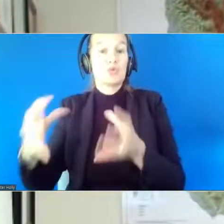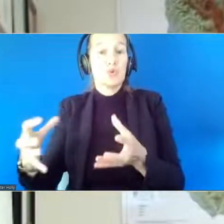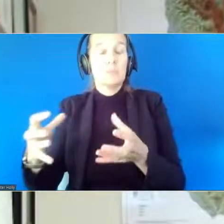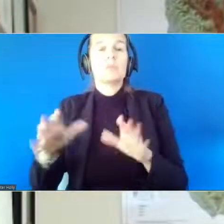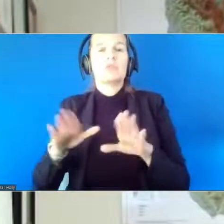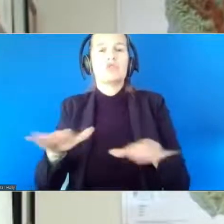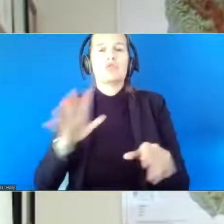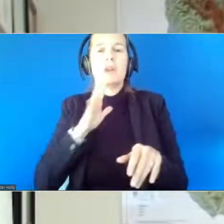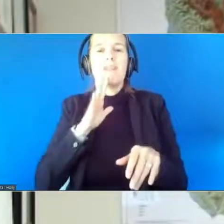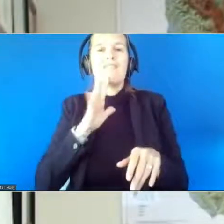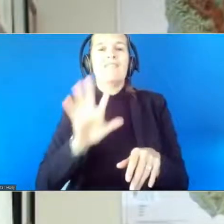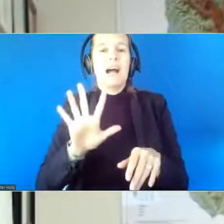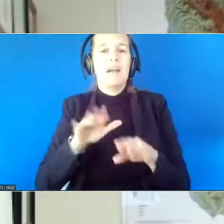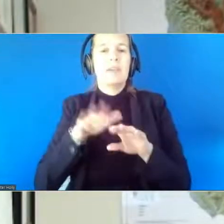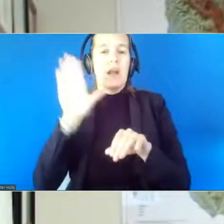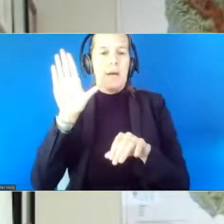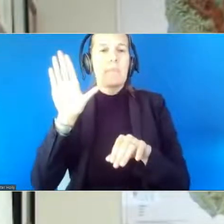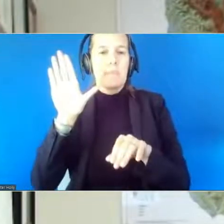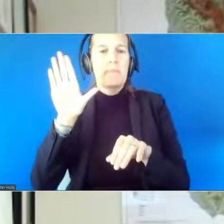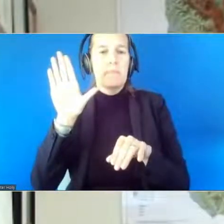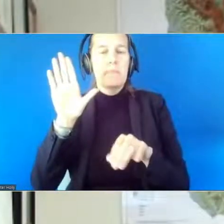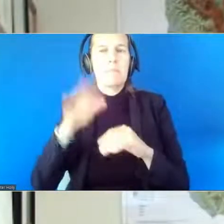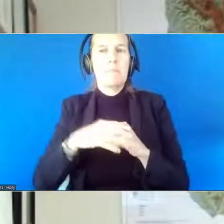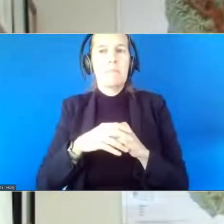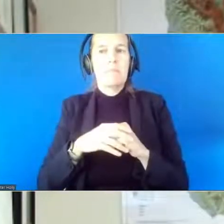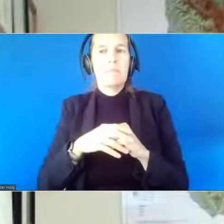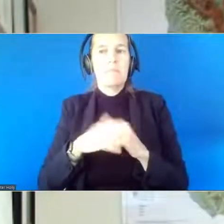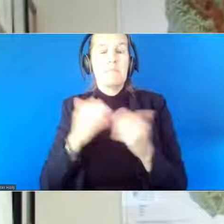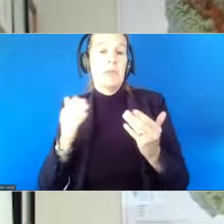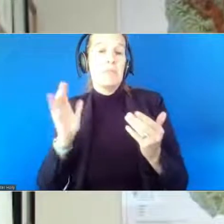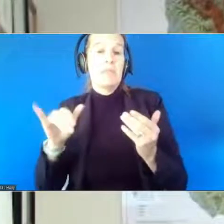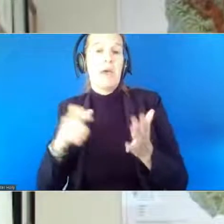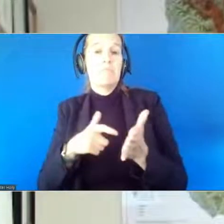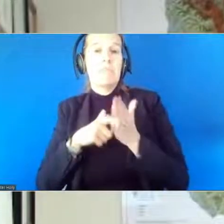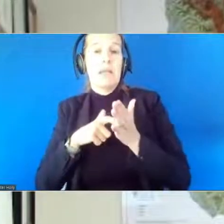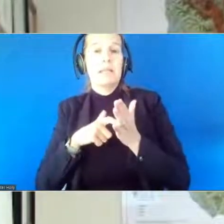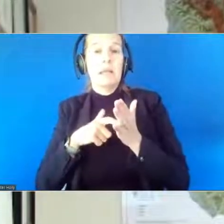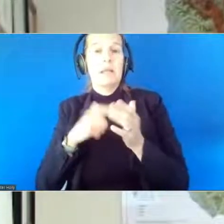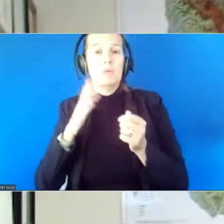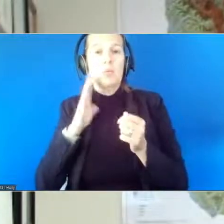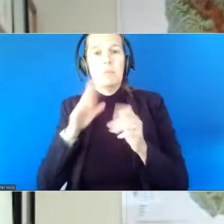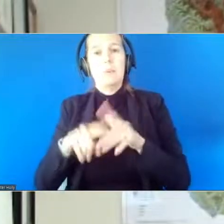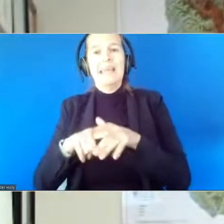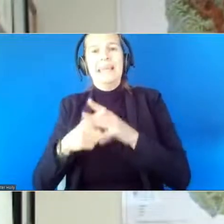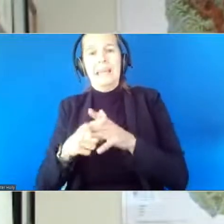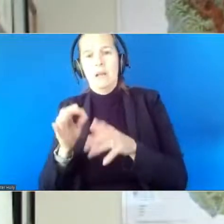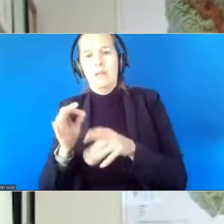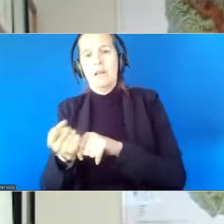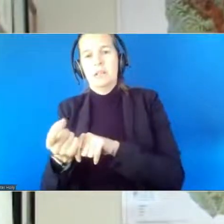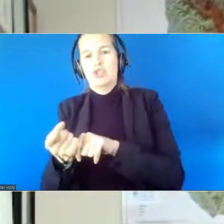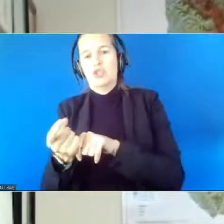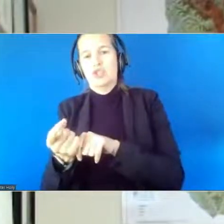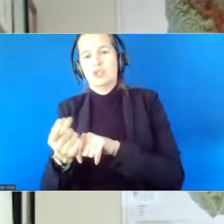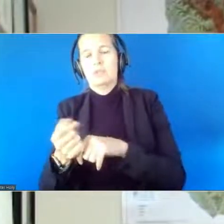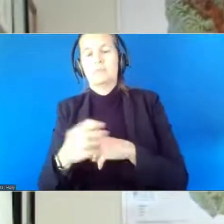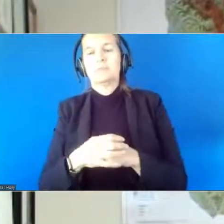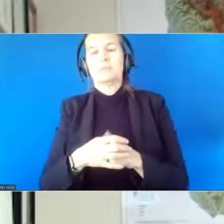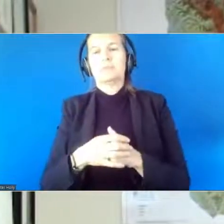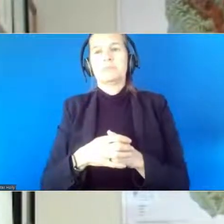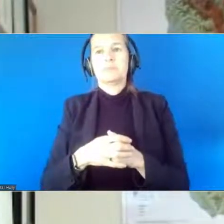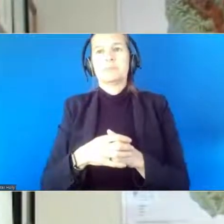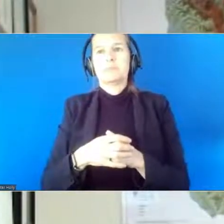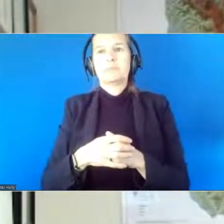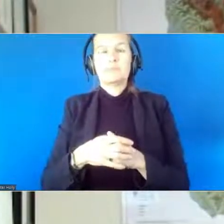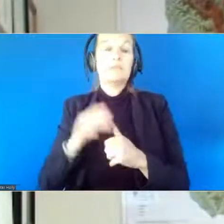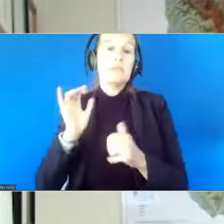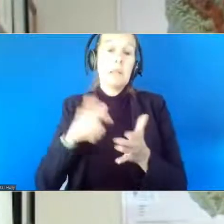5 years old and over, and that will probably be a mandate by the beginning of next year. The mandates are planned as